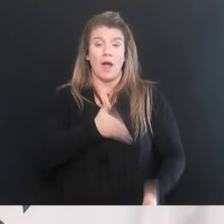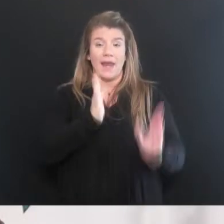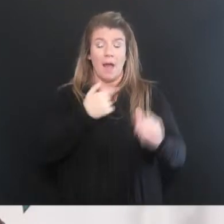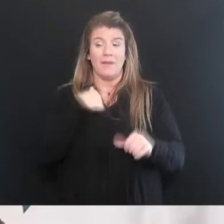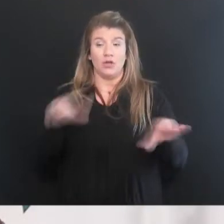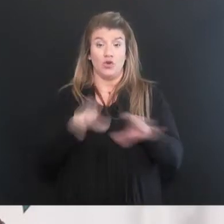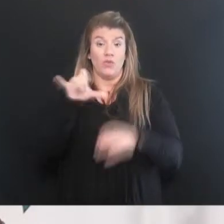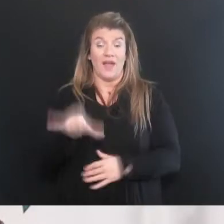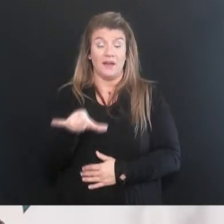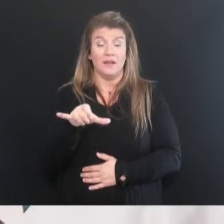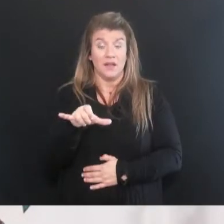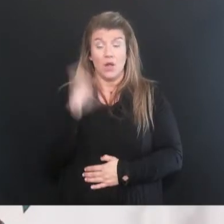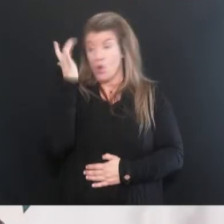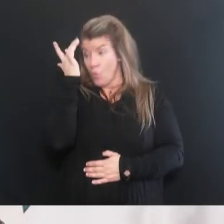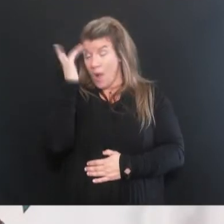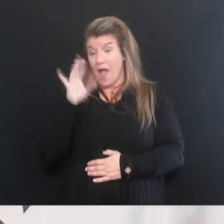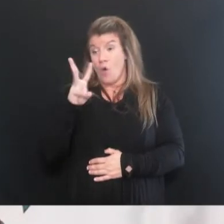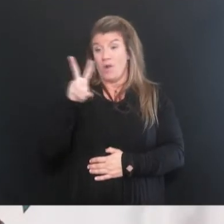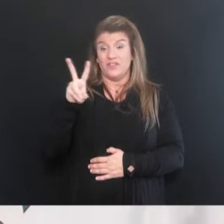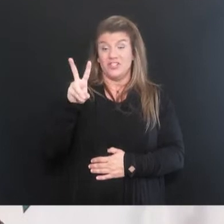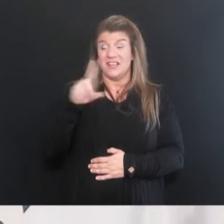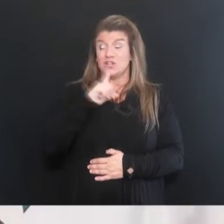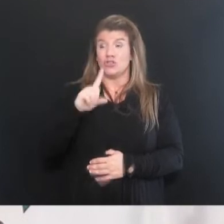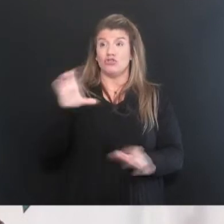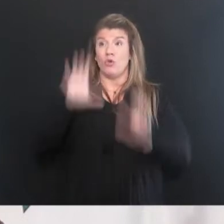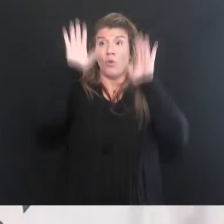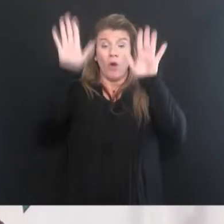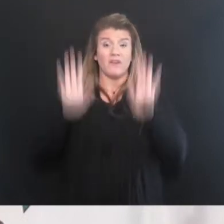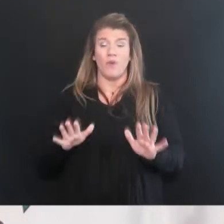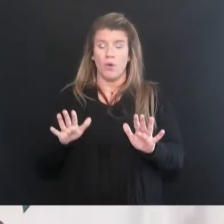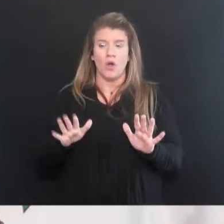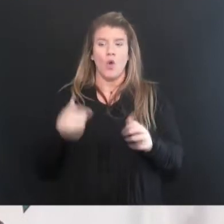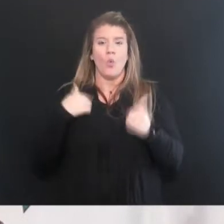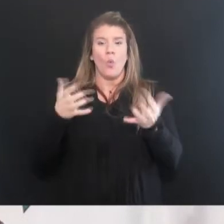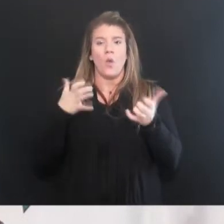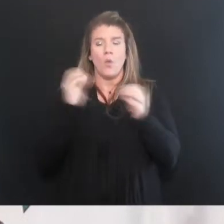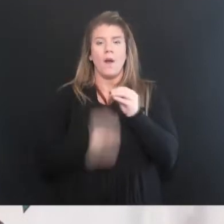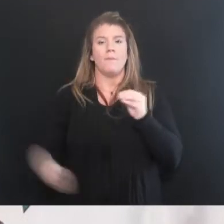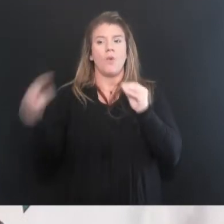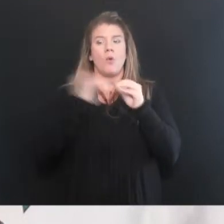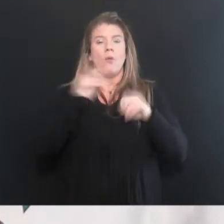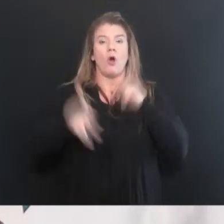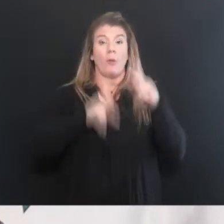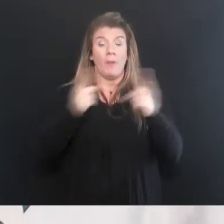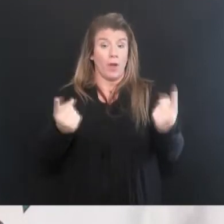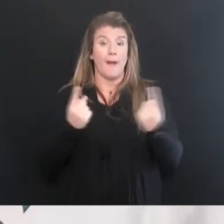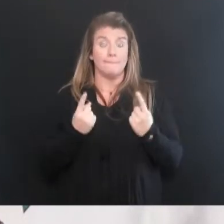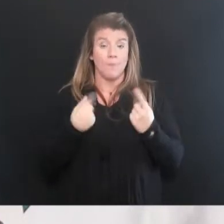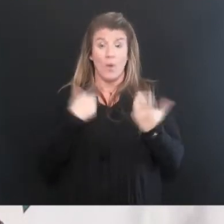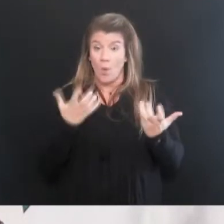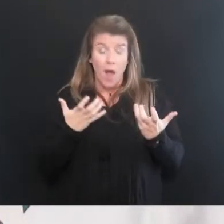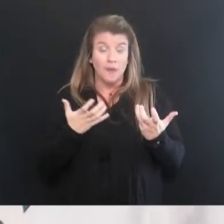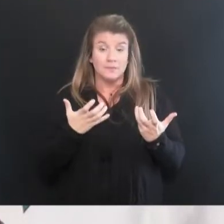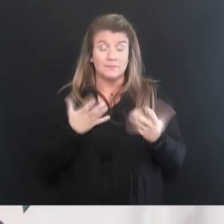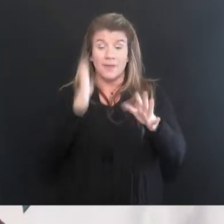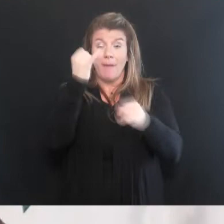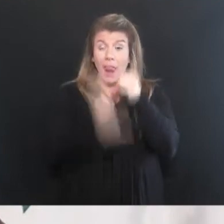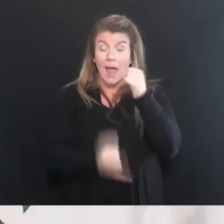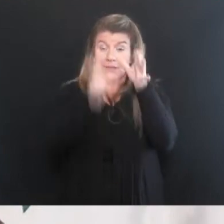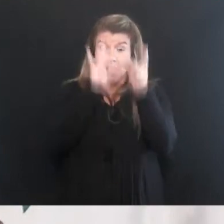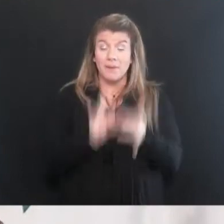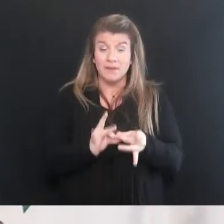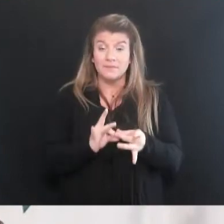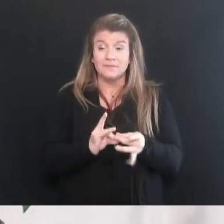so, because West Virginia is doing absolutely wonderful, and we want more and more people to come. That's all there is to it. Last thing I have